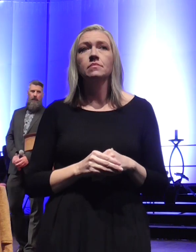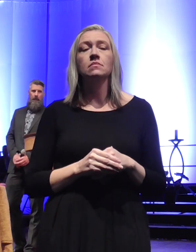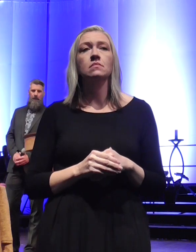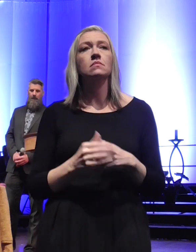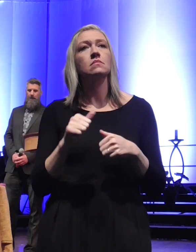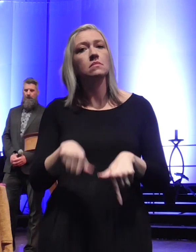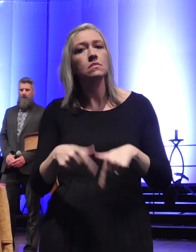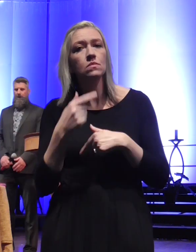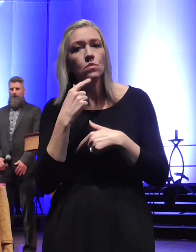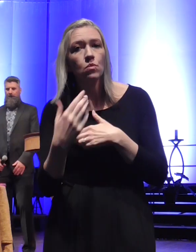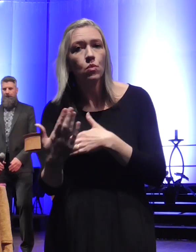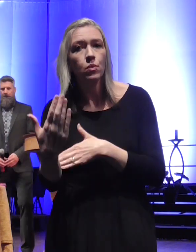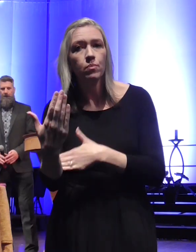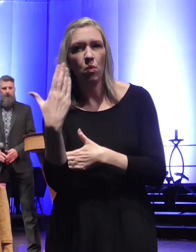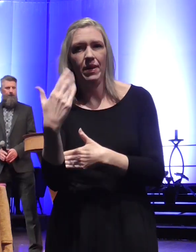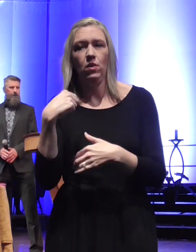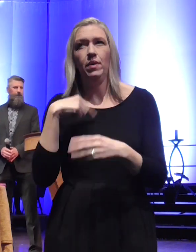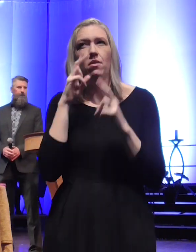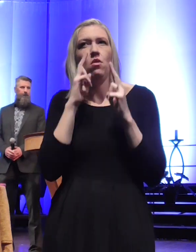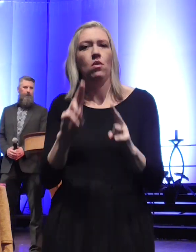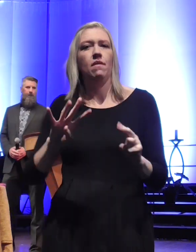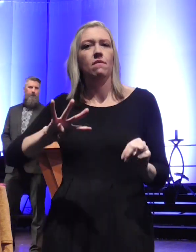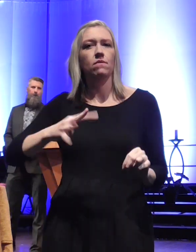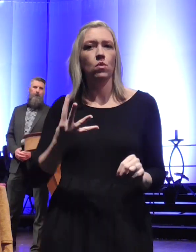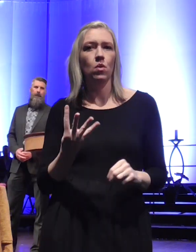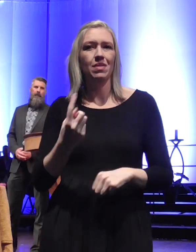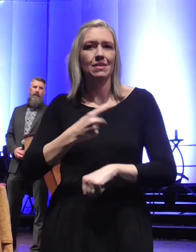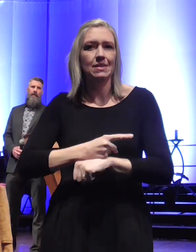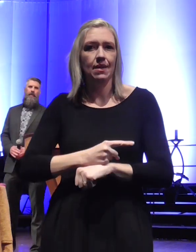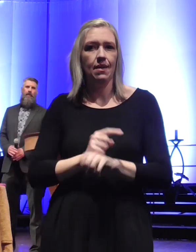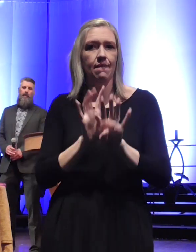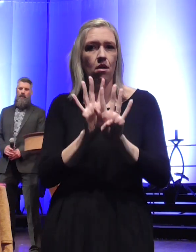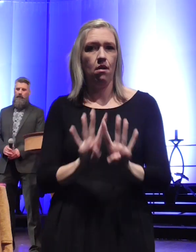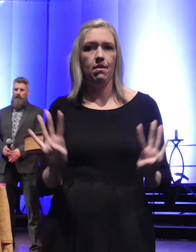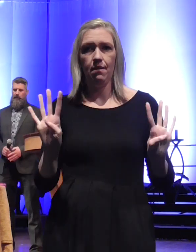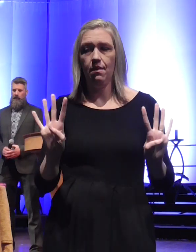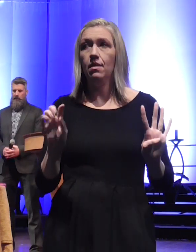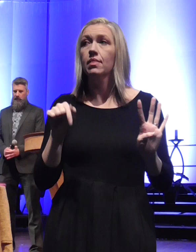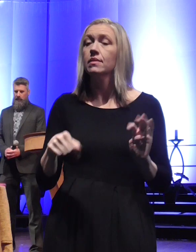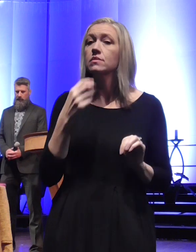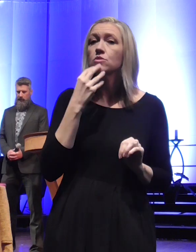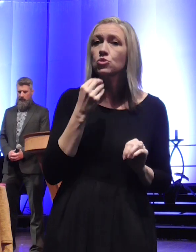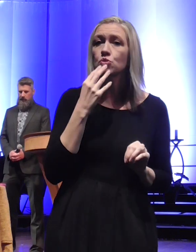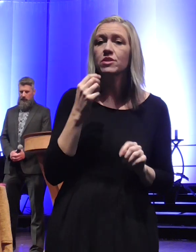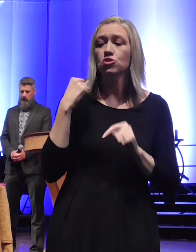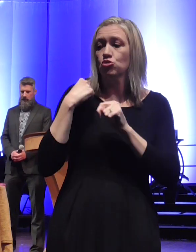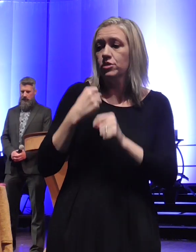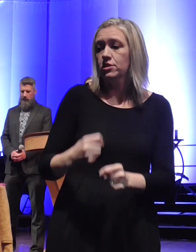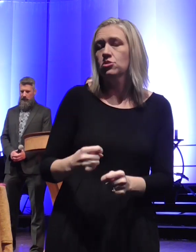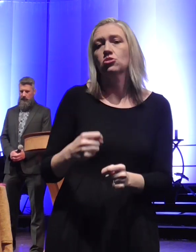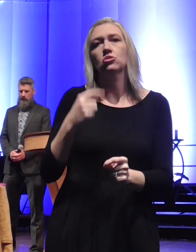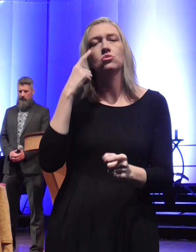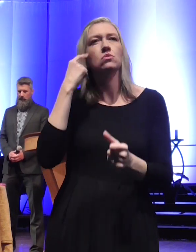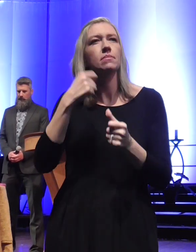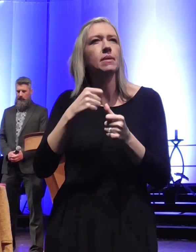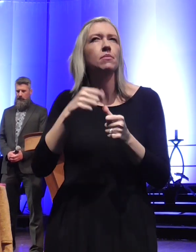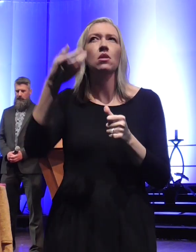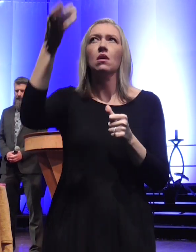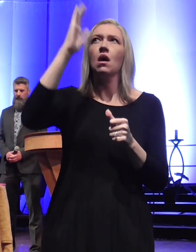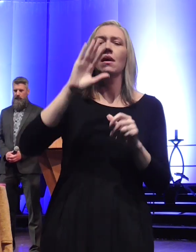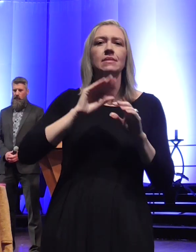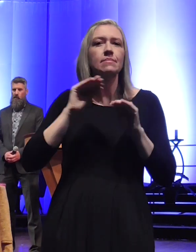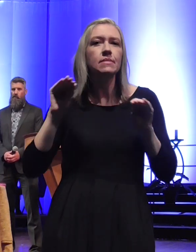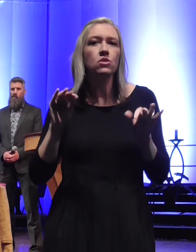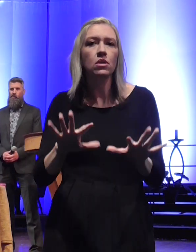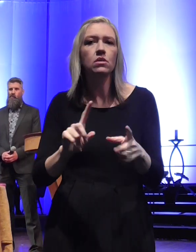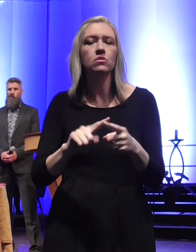This morning we honor the fourth day of Hanukkah. This Jewish tradition is a remembrance of God's miracle